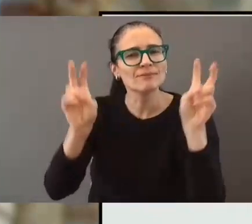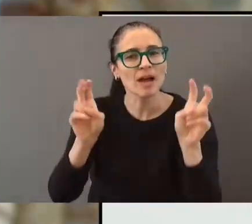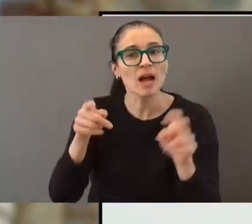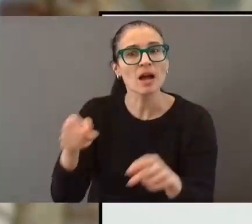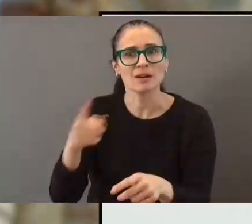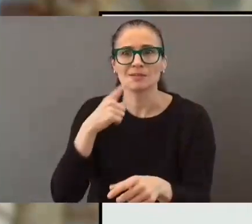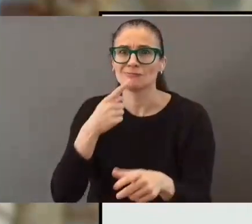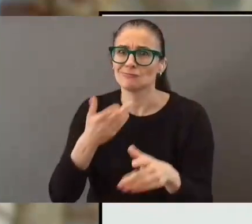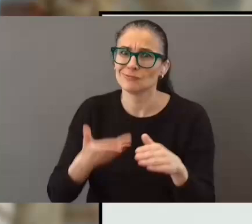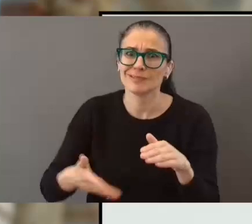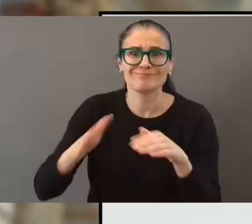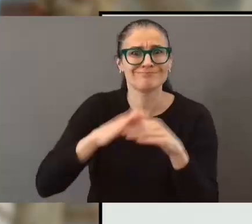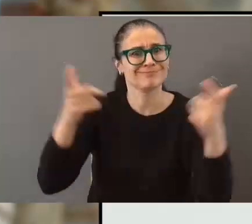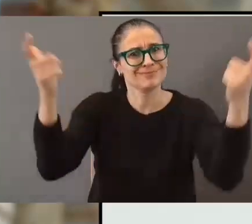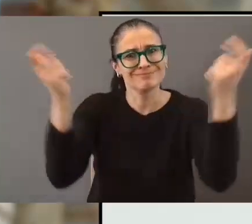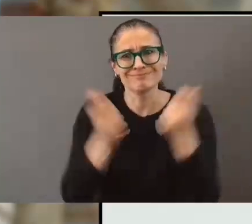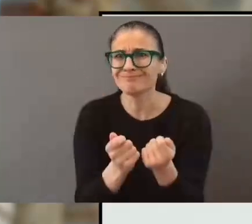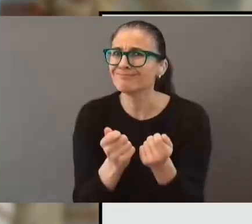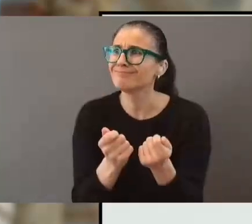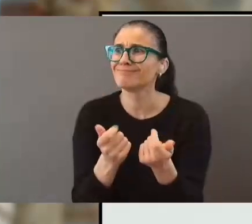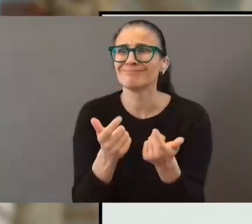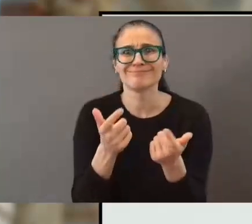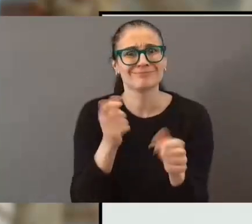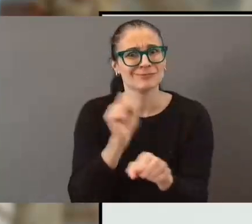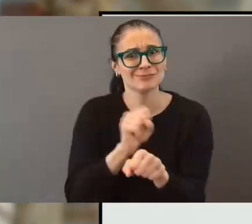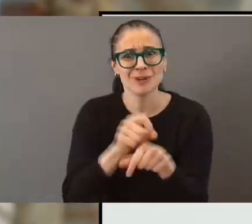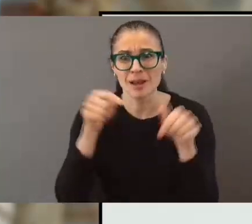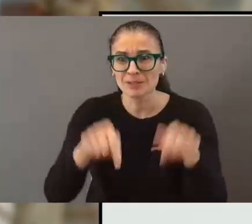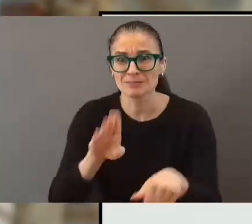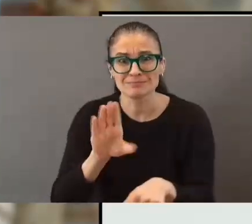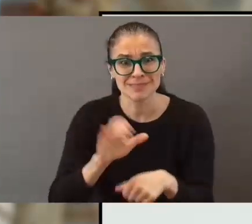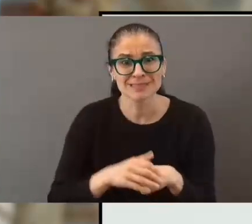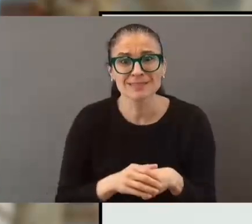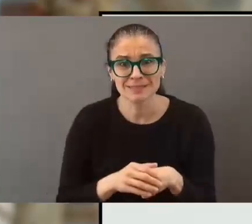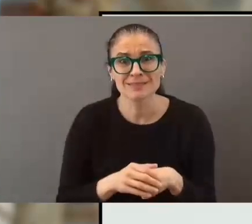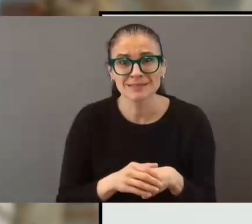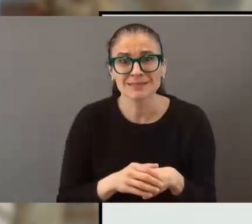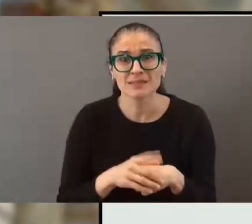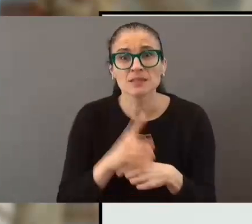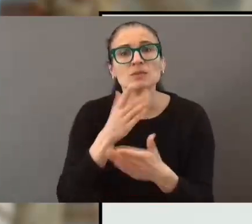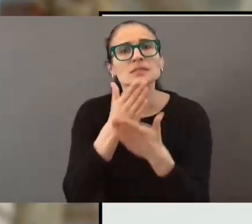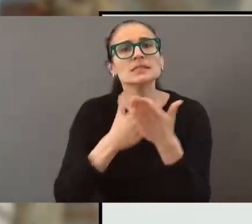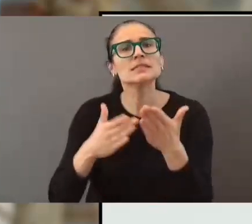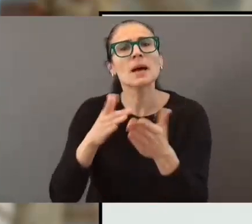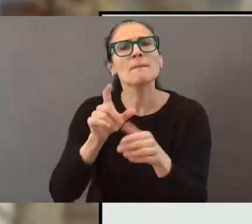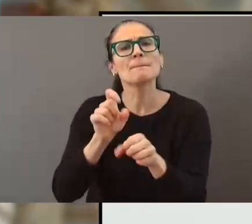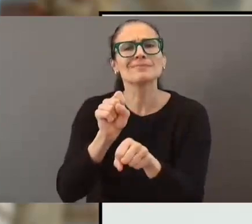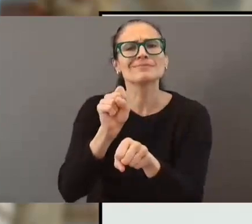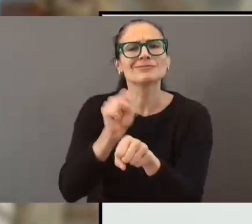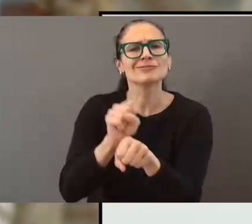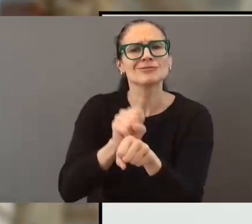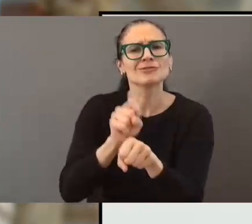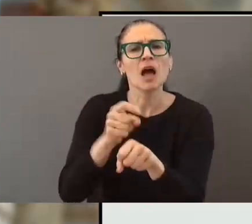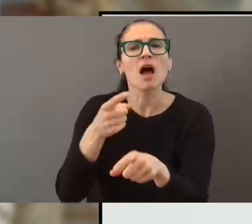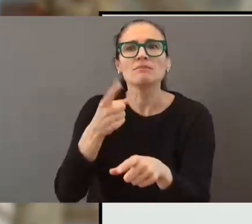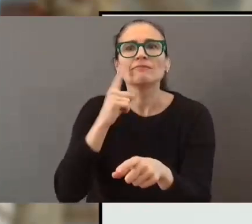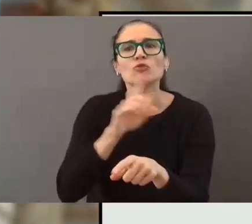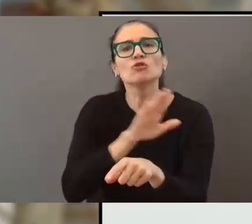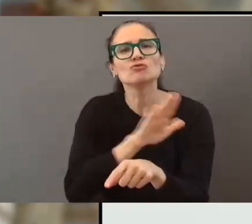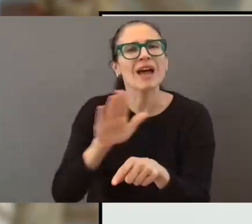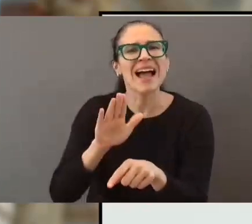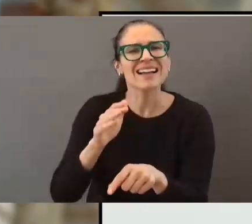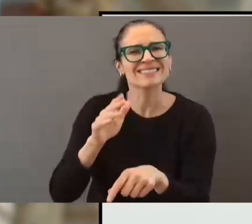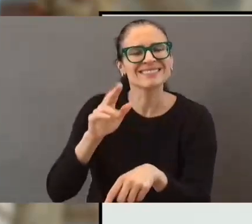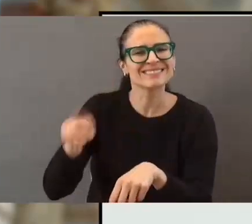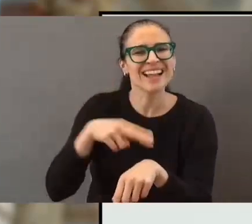bucking some of the transnational jobs. We have still continued to be below the national average in unemployment, but there's a lot more to do, Honourable Speaker, for